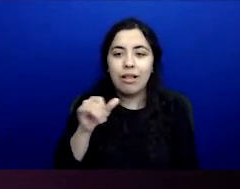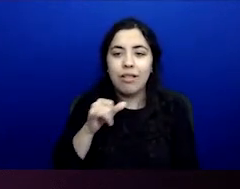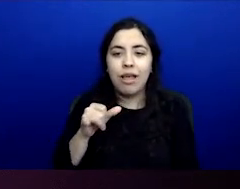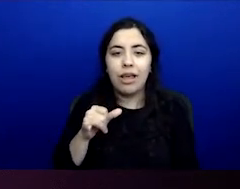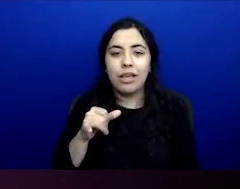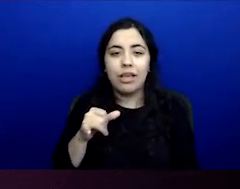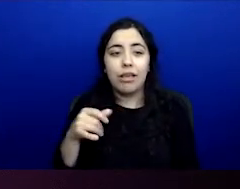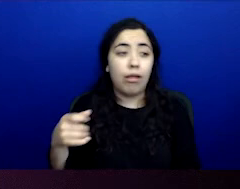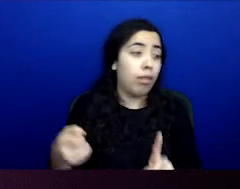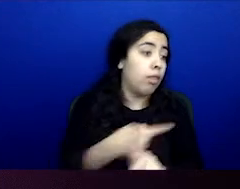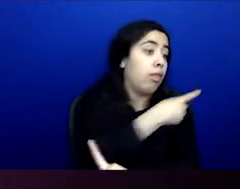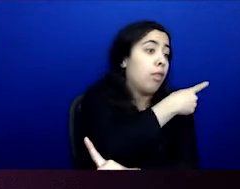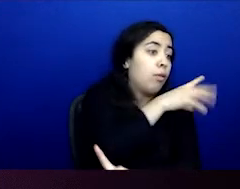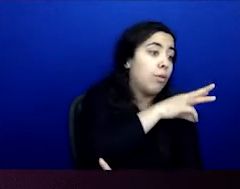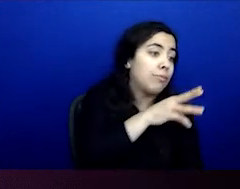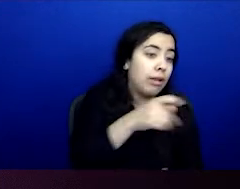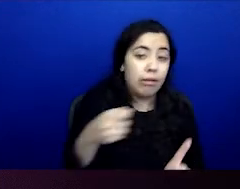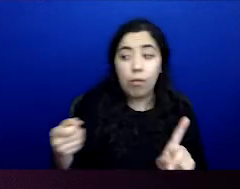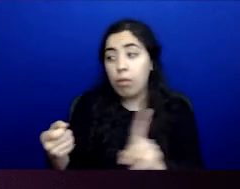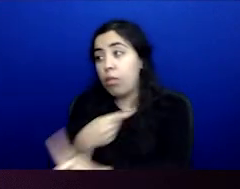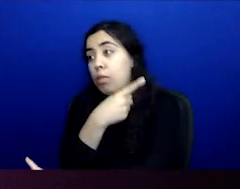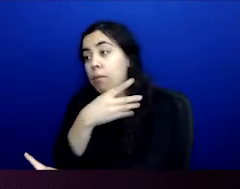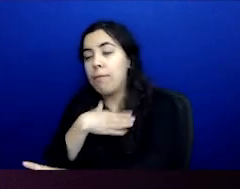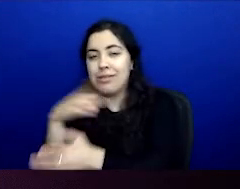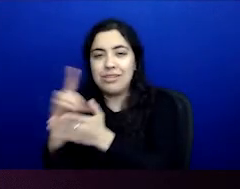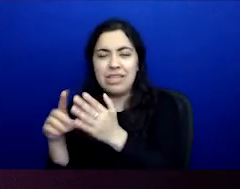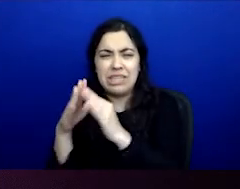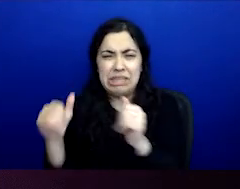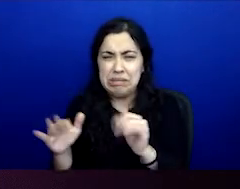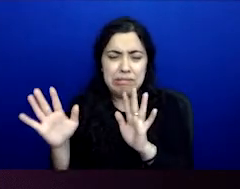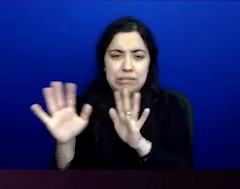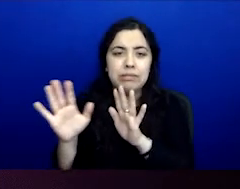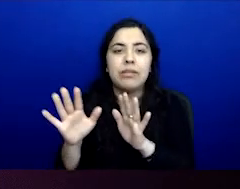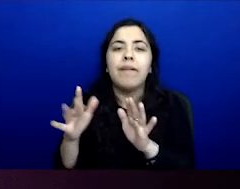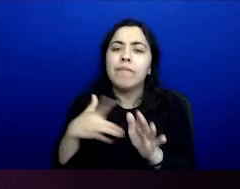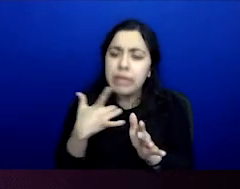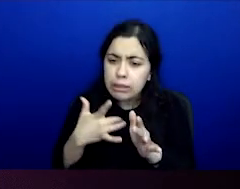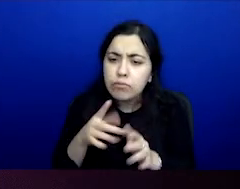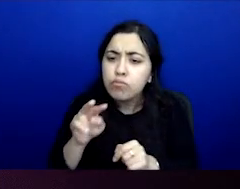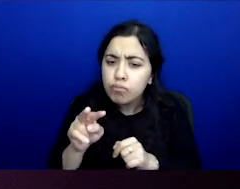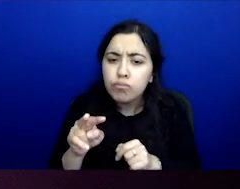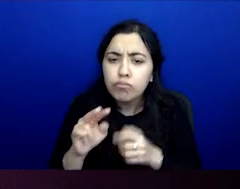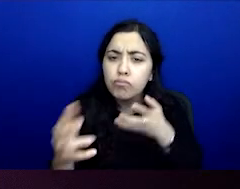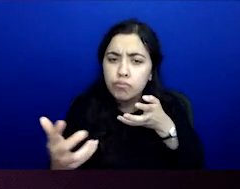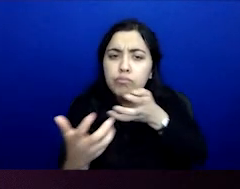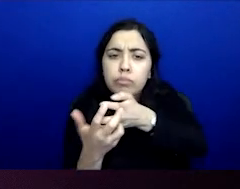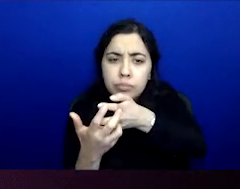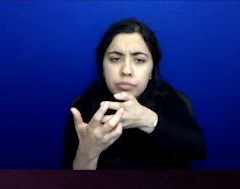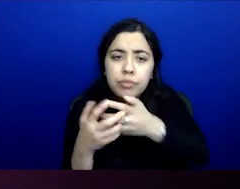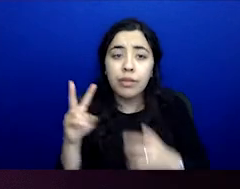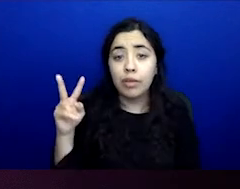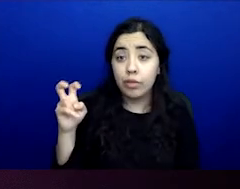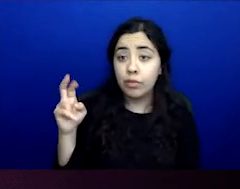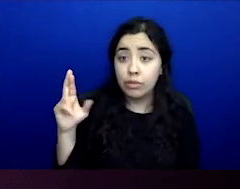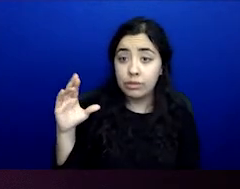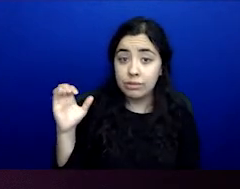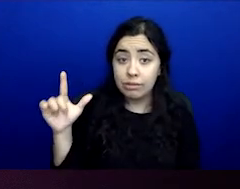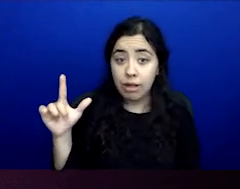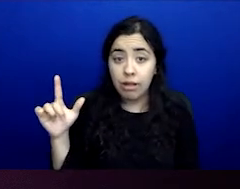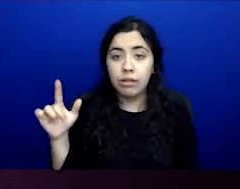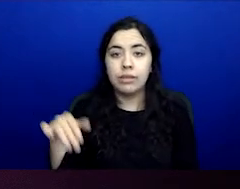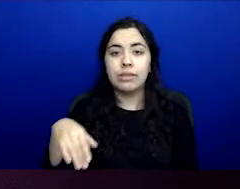completely different website with a completely different design system. In the case of Vercel, we have, when I'm logged in on the top right, I have my